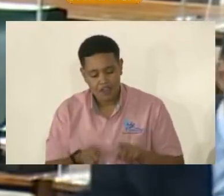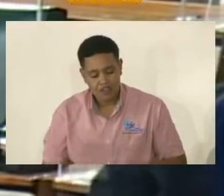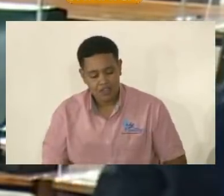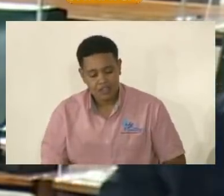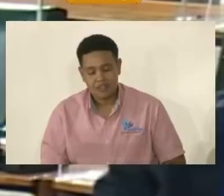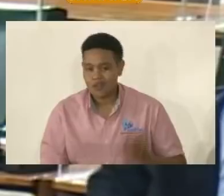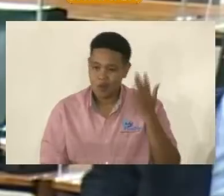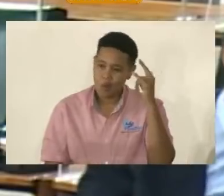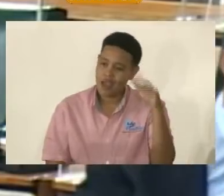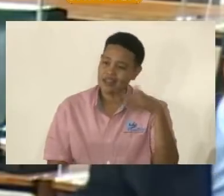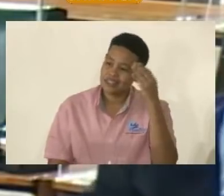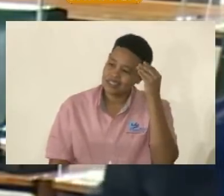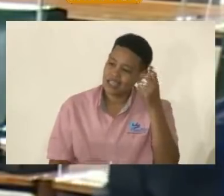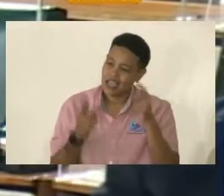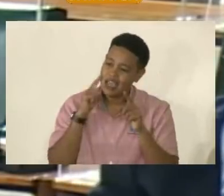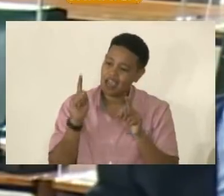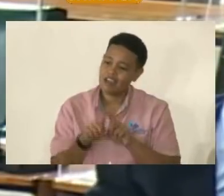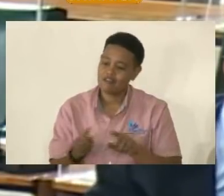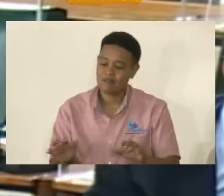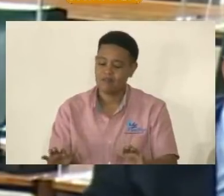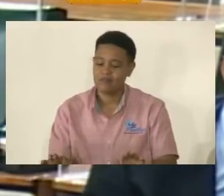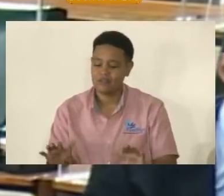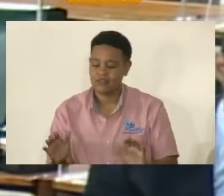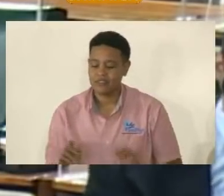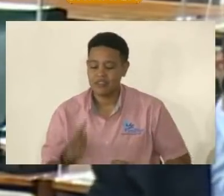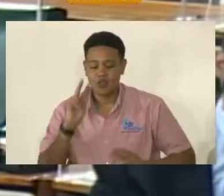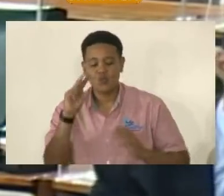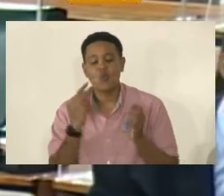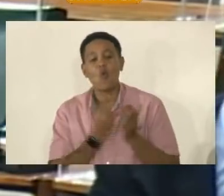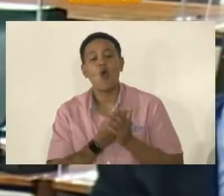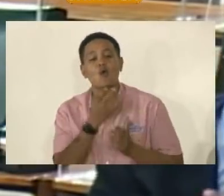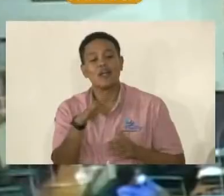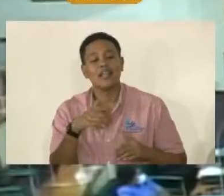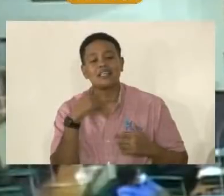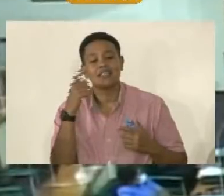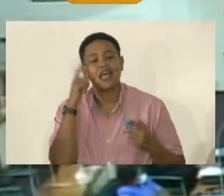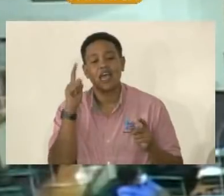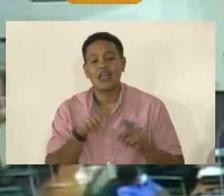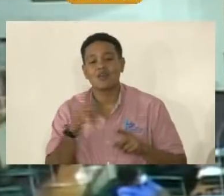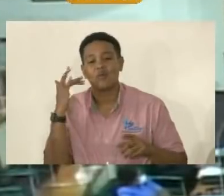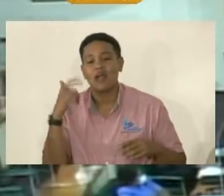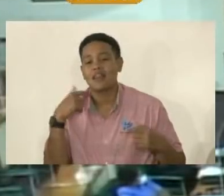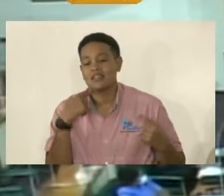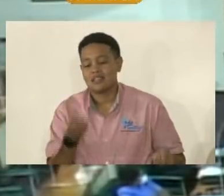Because, you know, we come to that. We come to that.